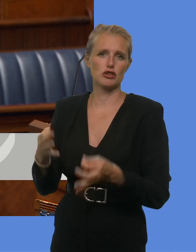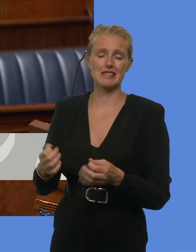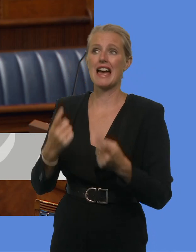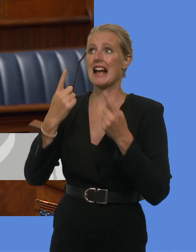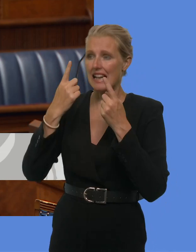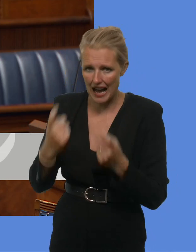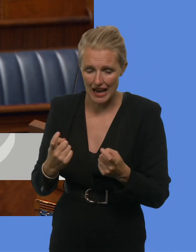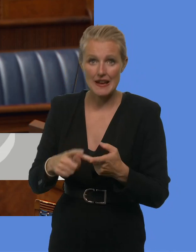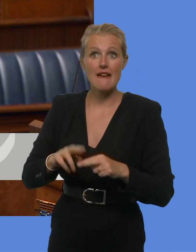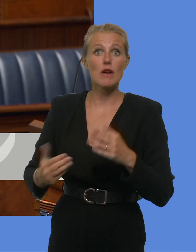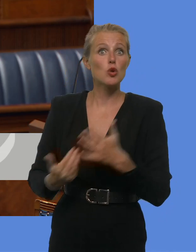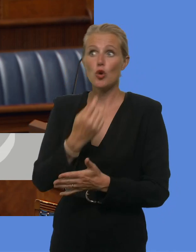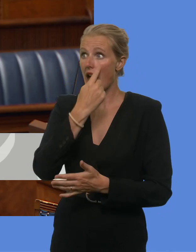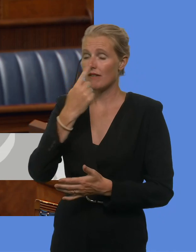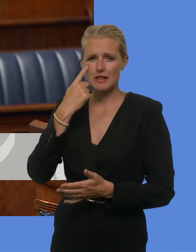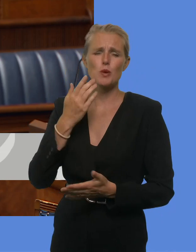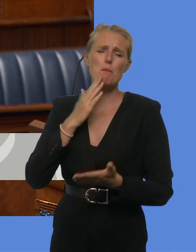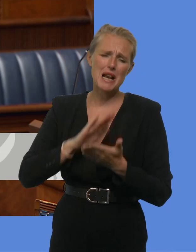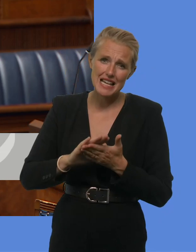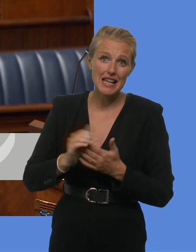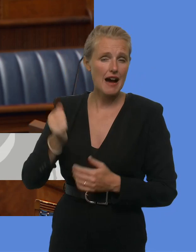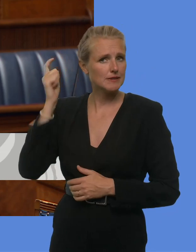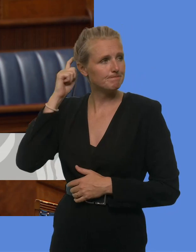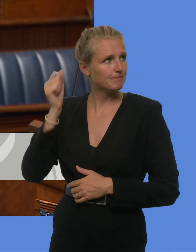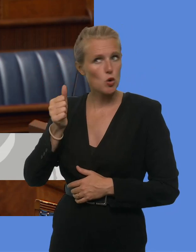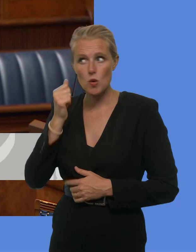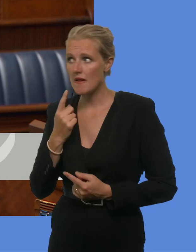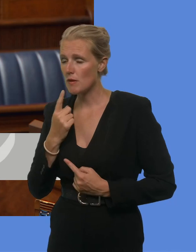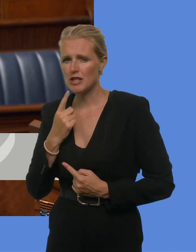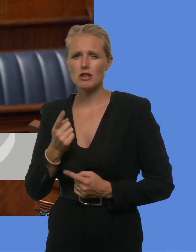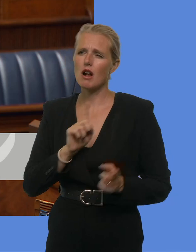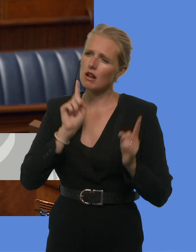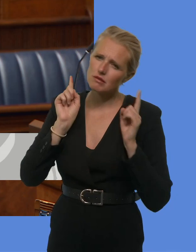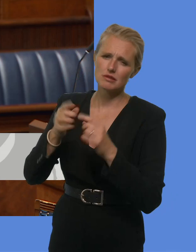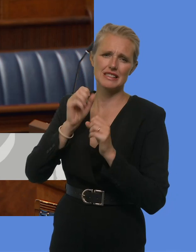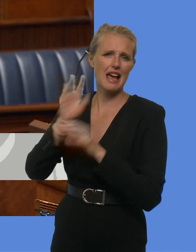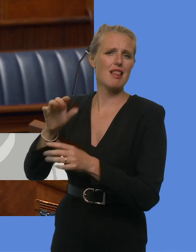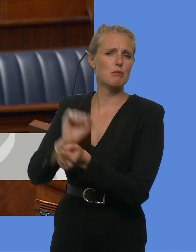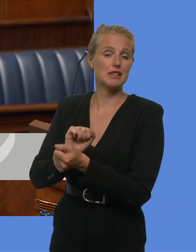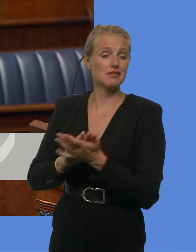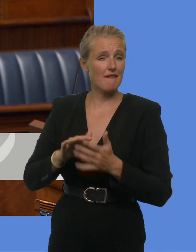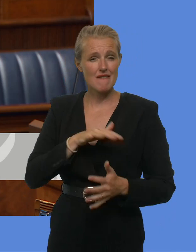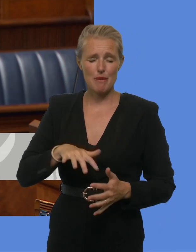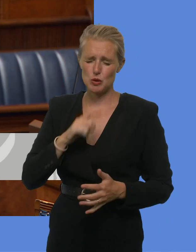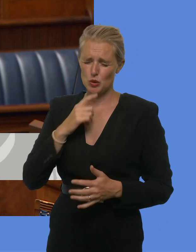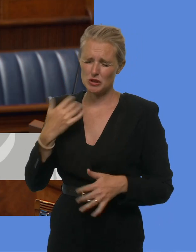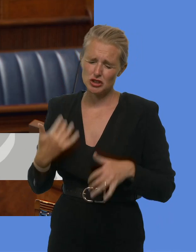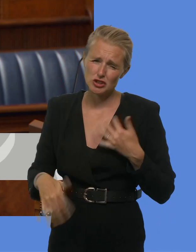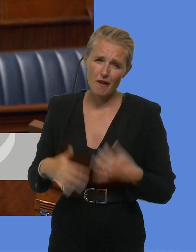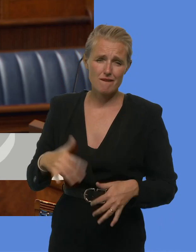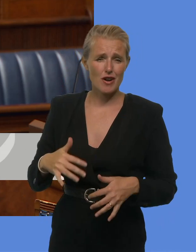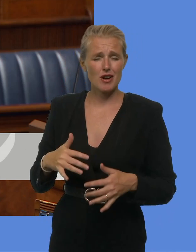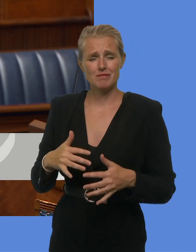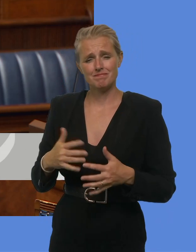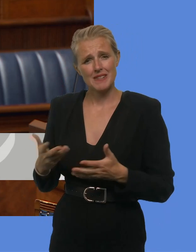evidence, and I would encourage all to come forward and to give those families and those suffering what they need